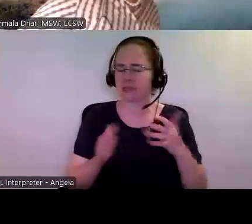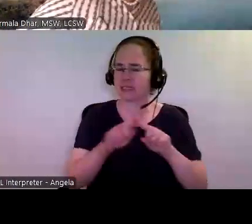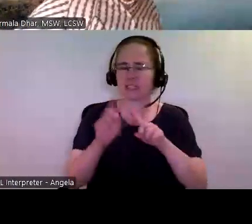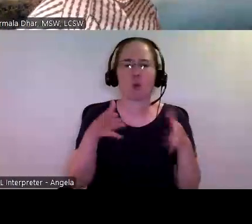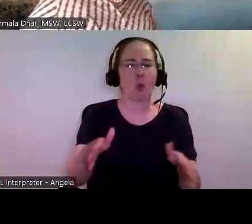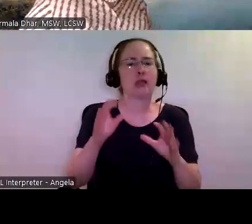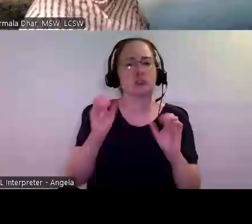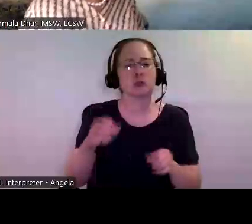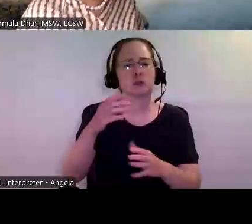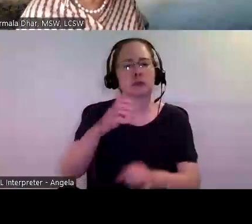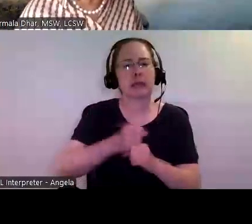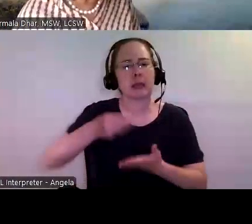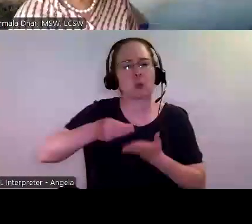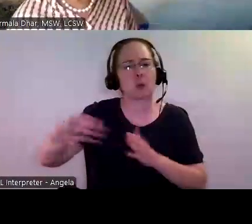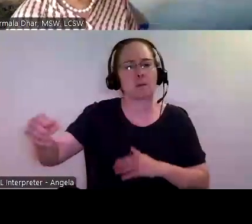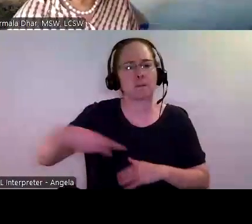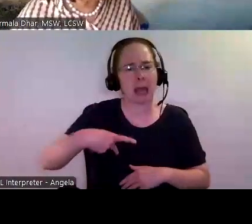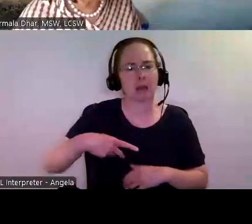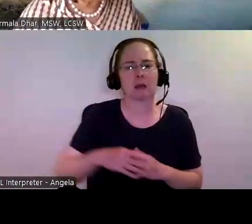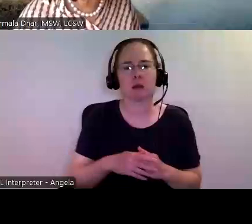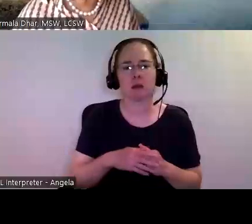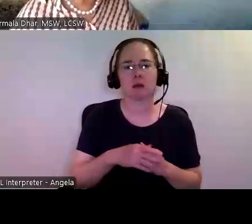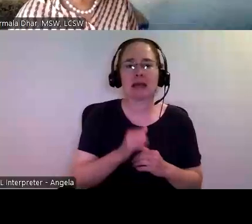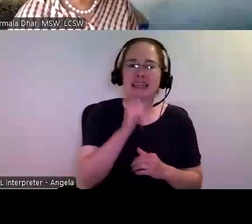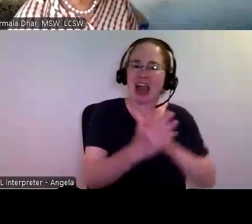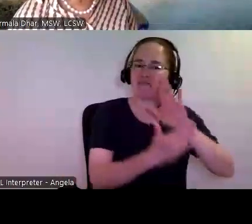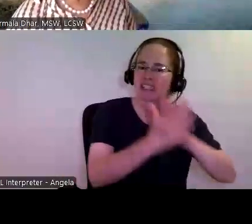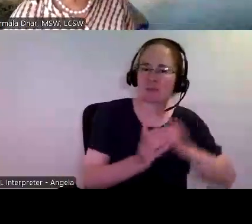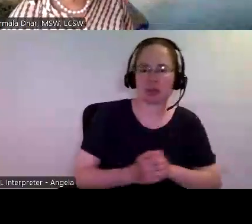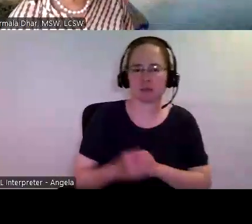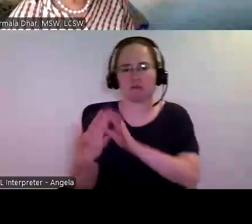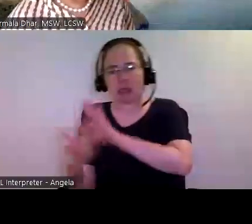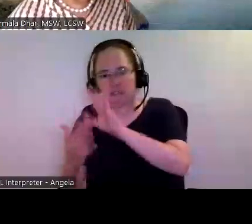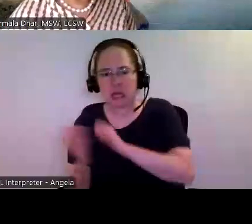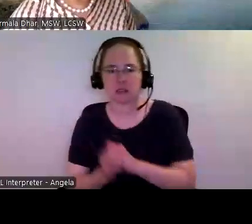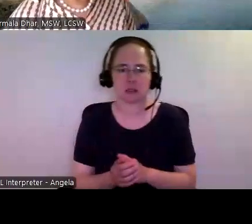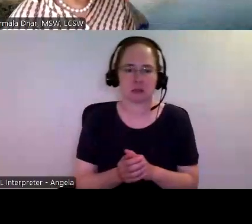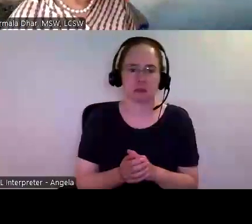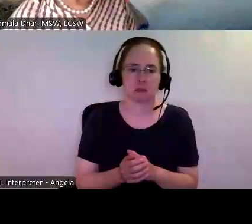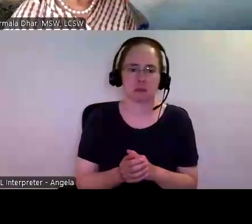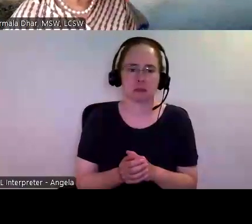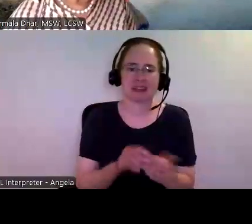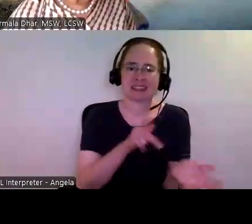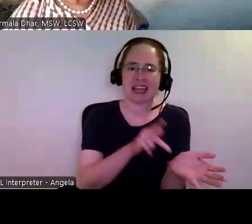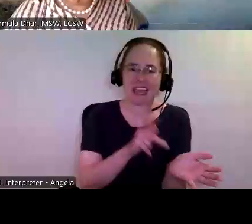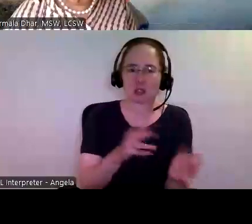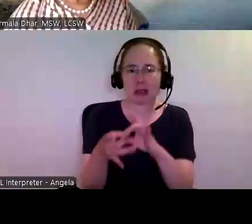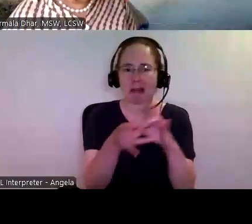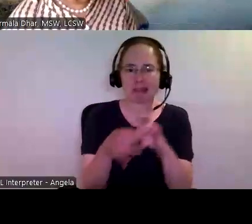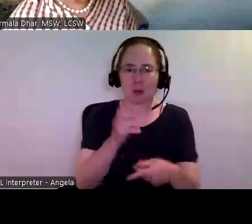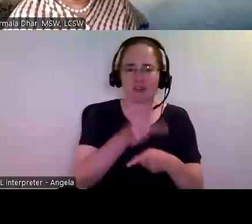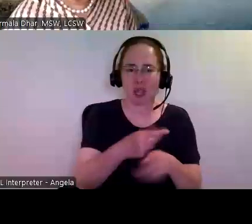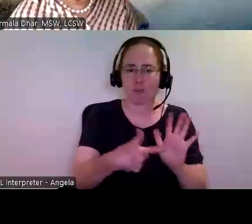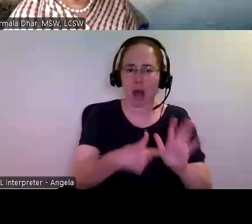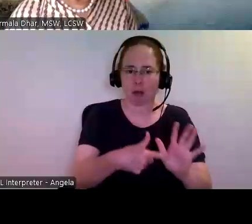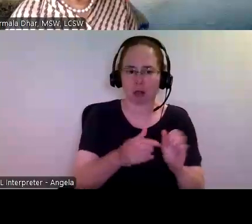it. There is non-face-to-face, there is face-to-face, there is the psychiatric collaborative care model,